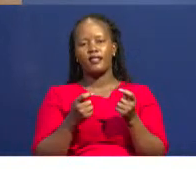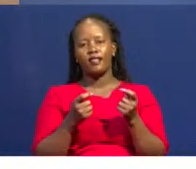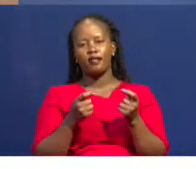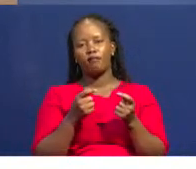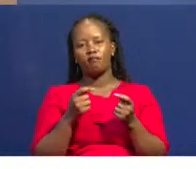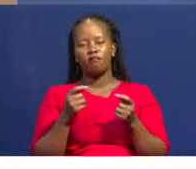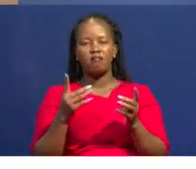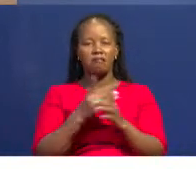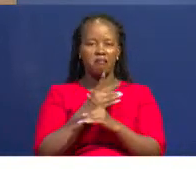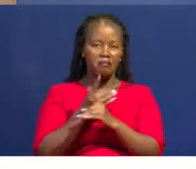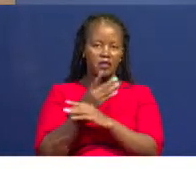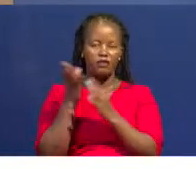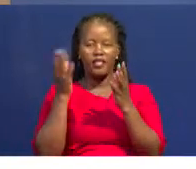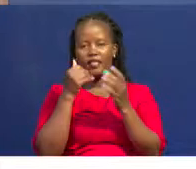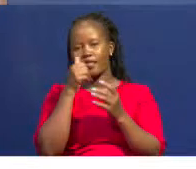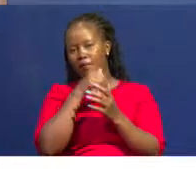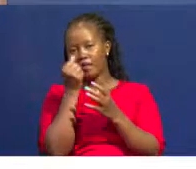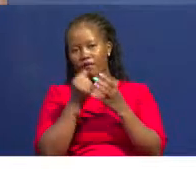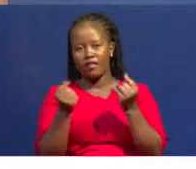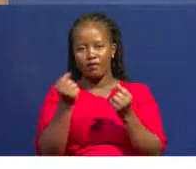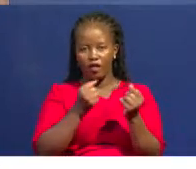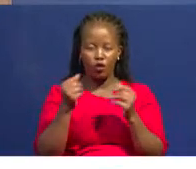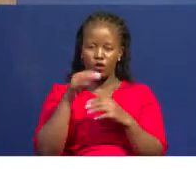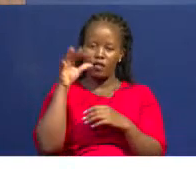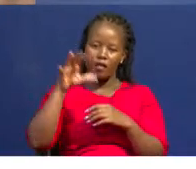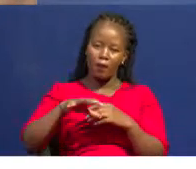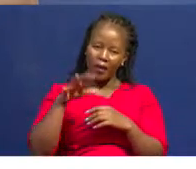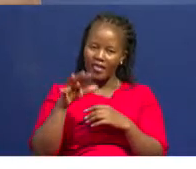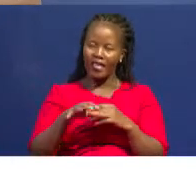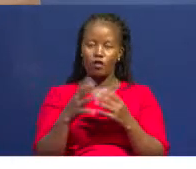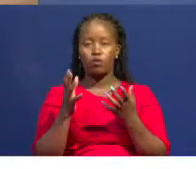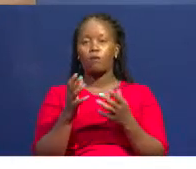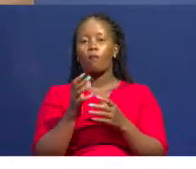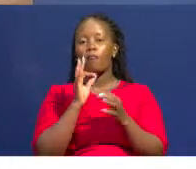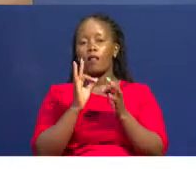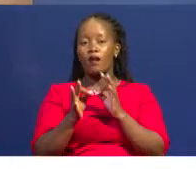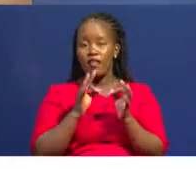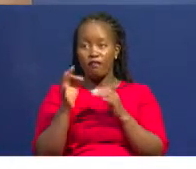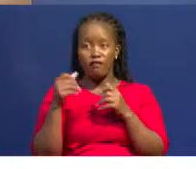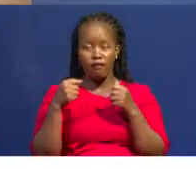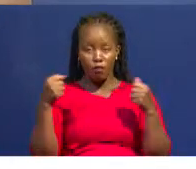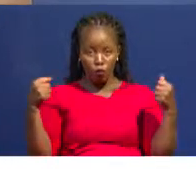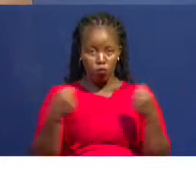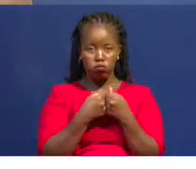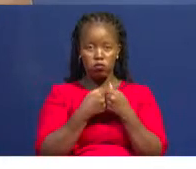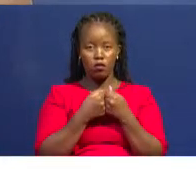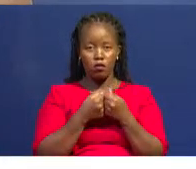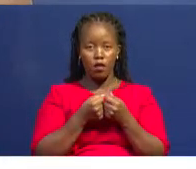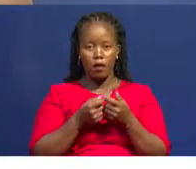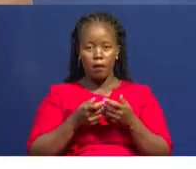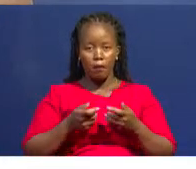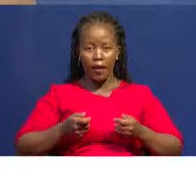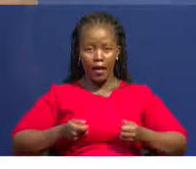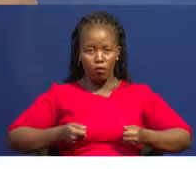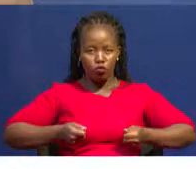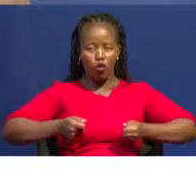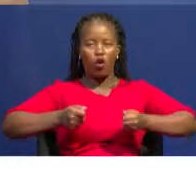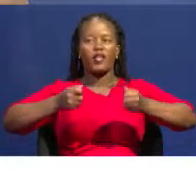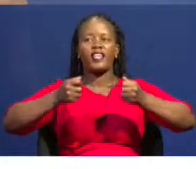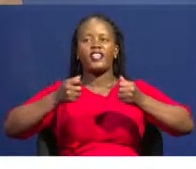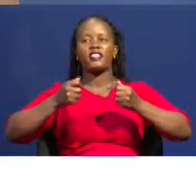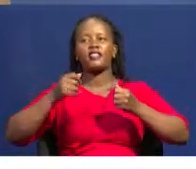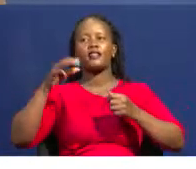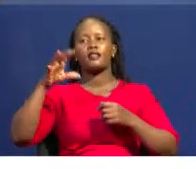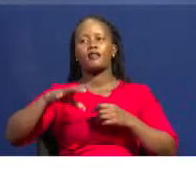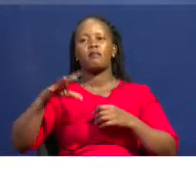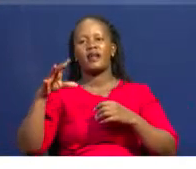in one place. And when a matatu being hit by a mkokoteni, it's matatu